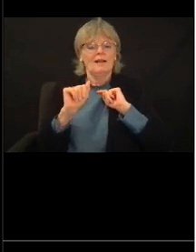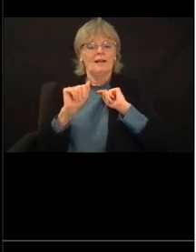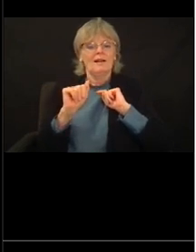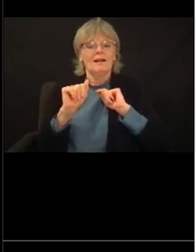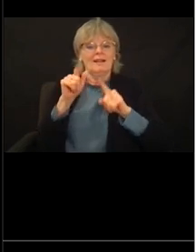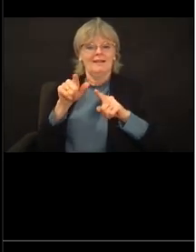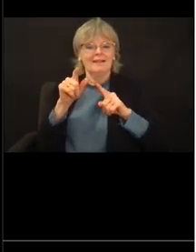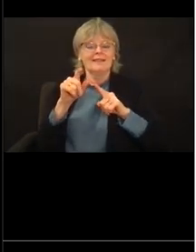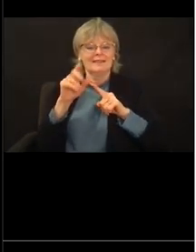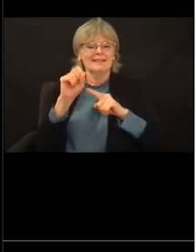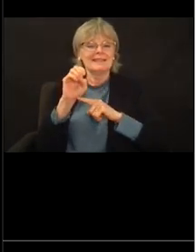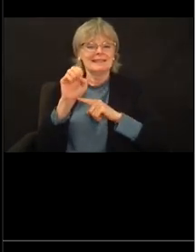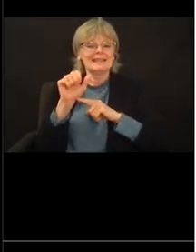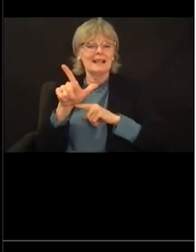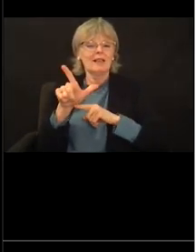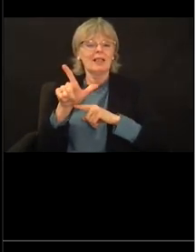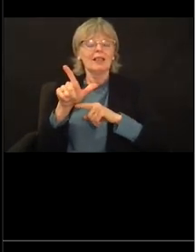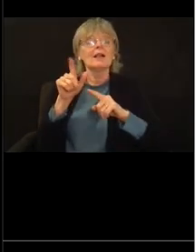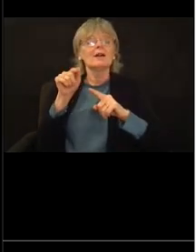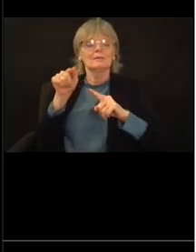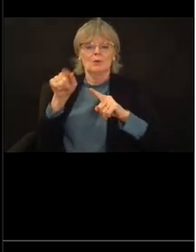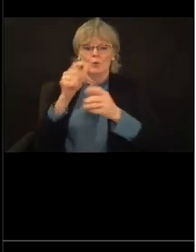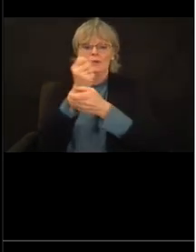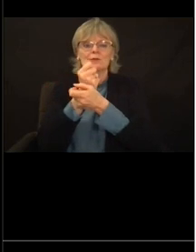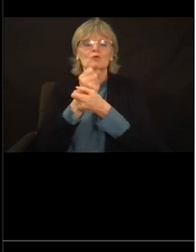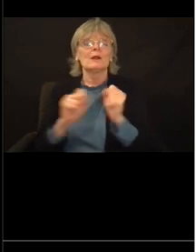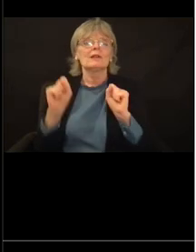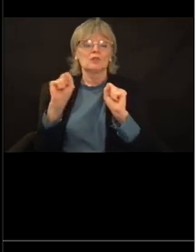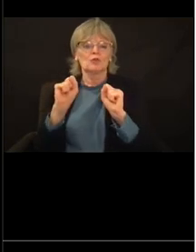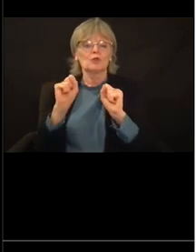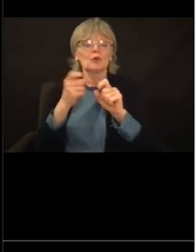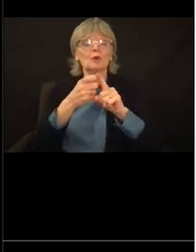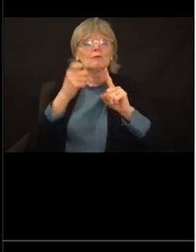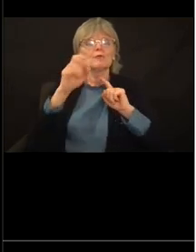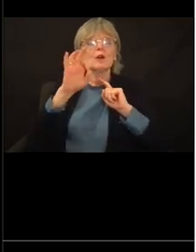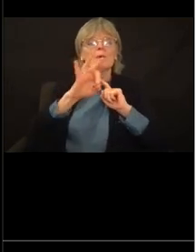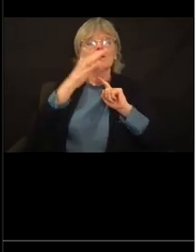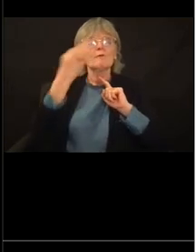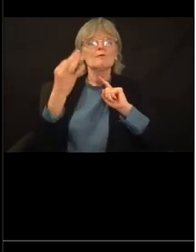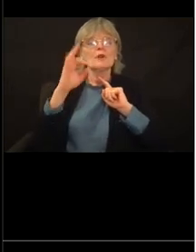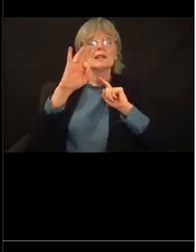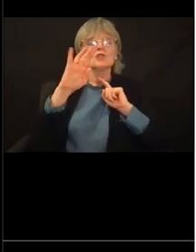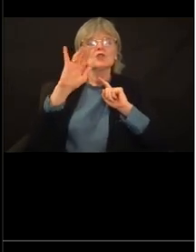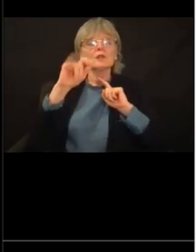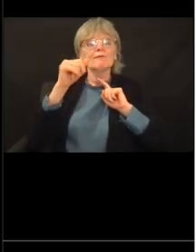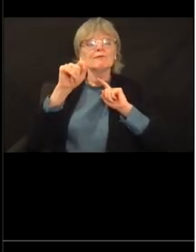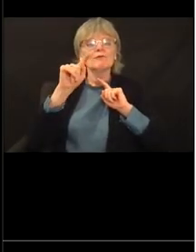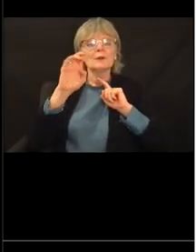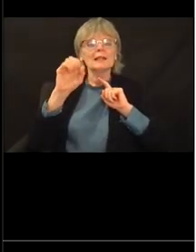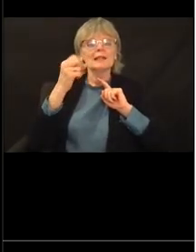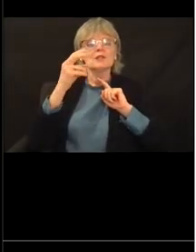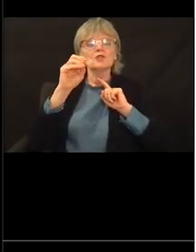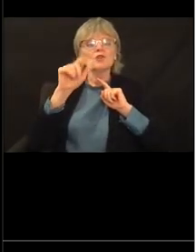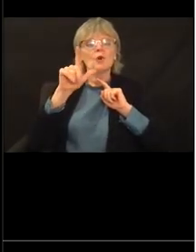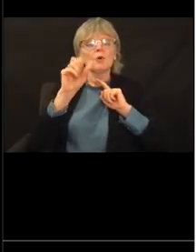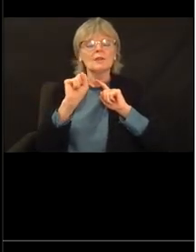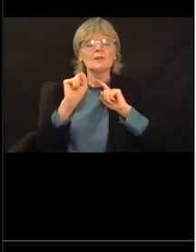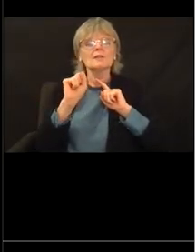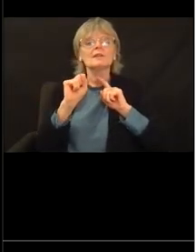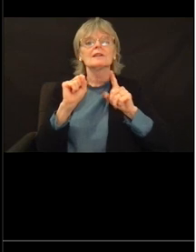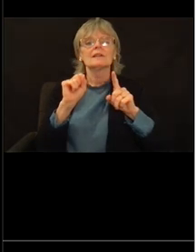Ola is one of those seals that was rescued from French frigate shoals. So that is part of Papahanao Mokua